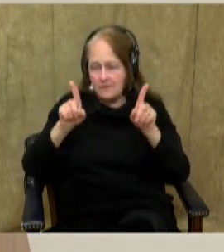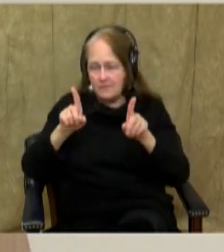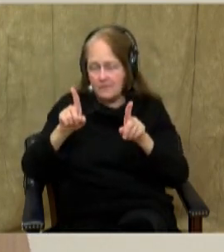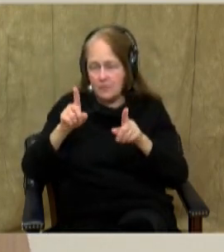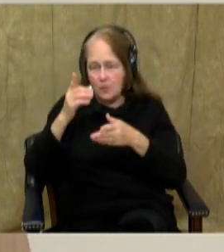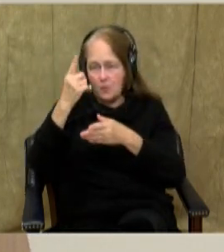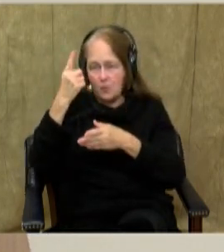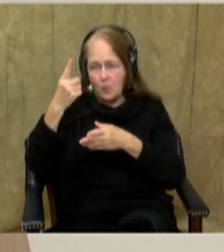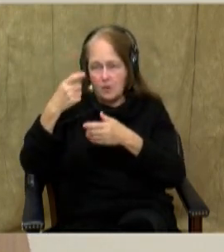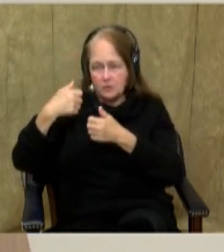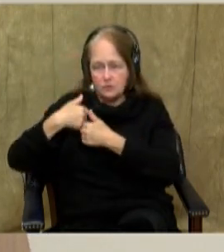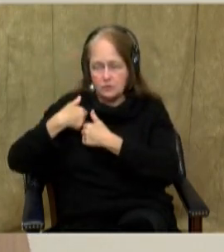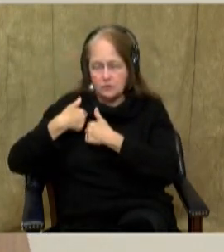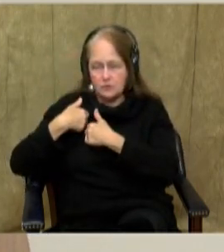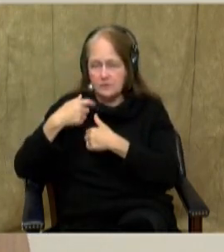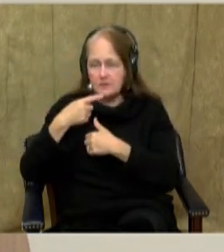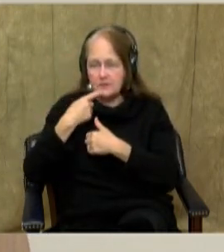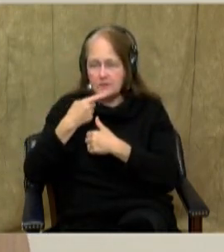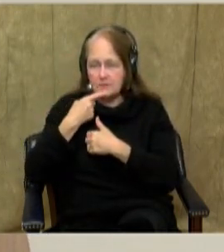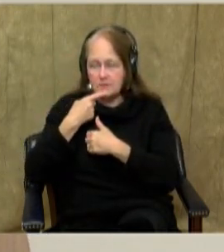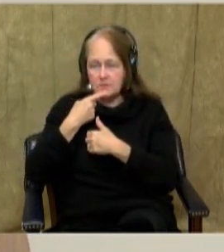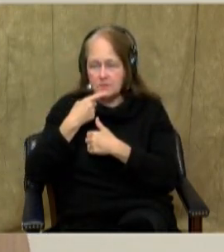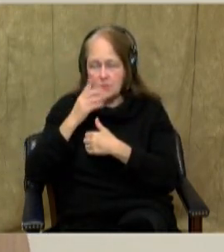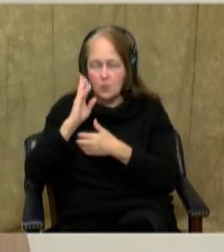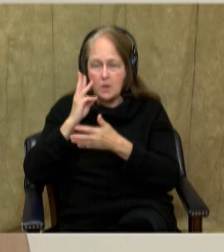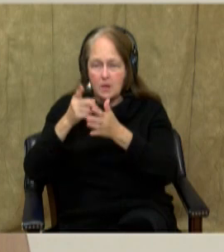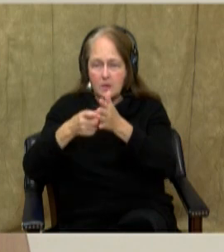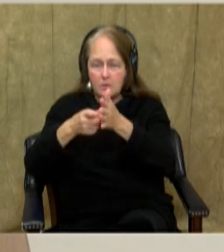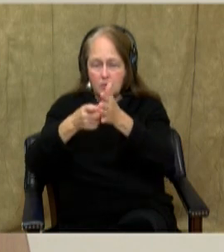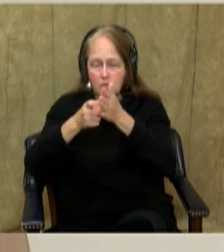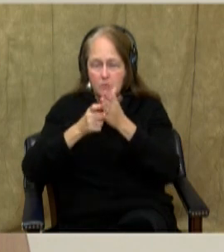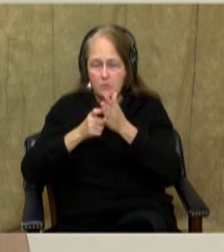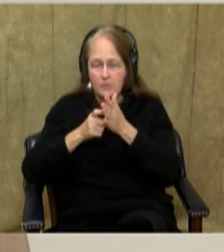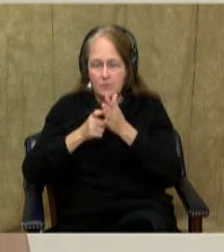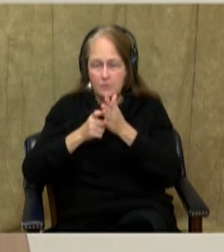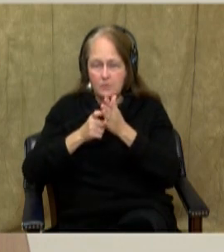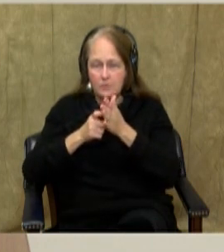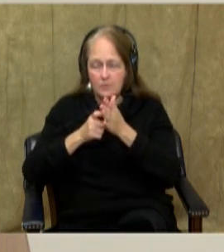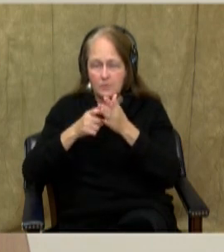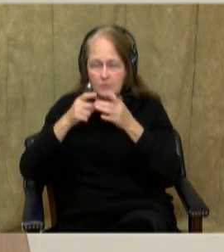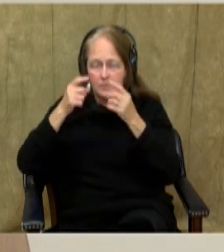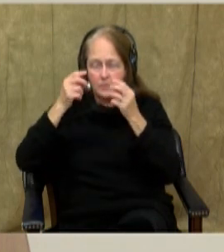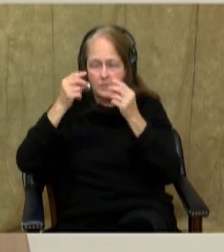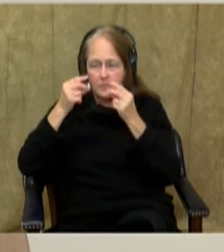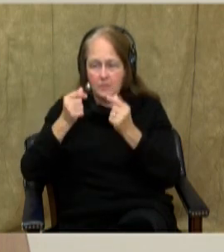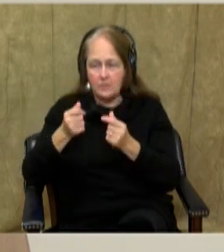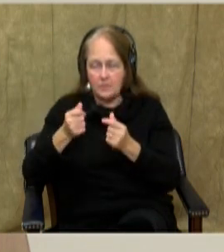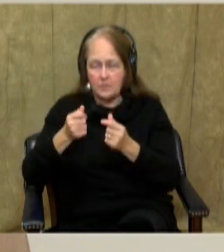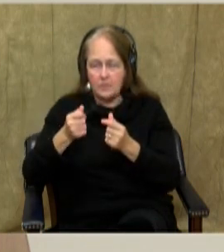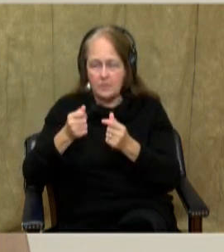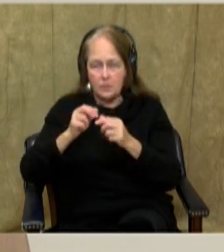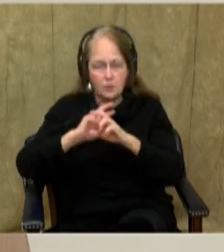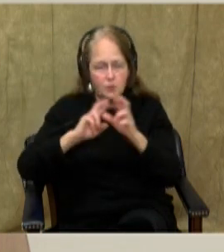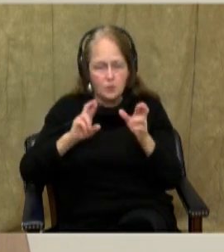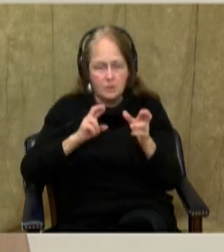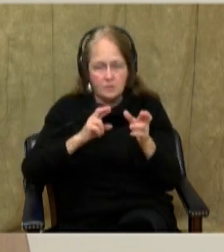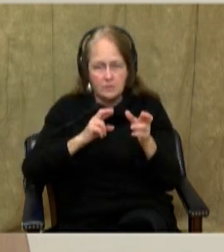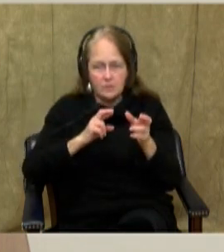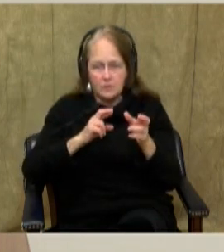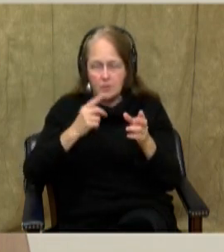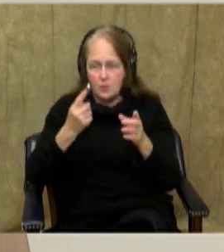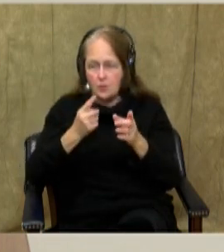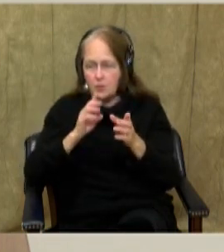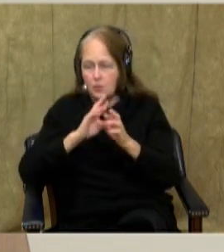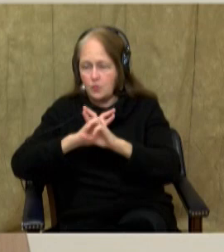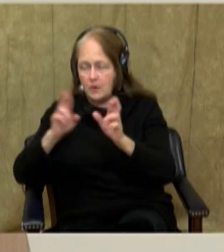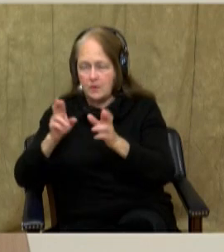particular soldier said this: "We required this kind of instant hair trigger alertness." In other words, they always